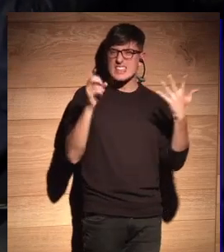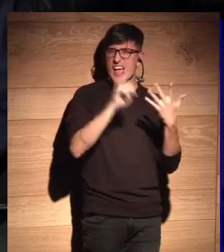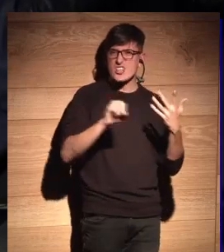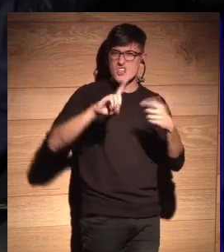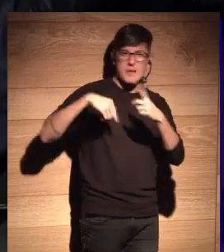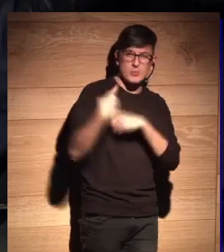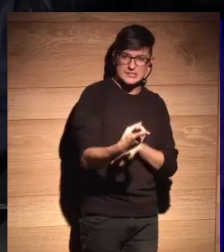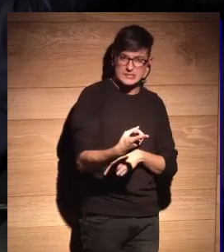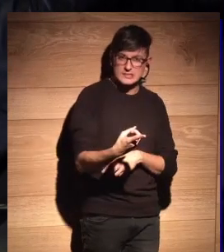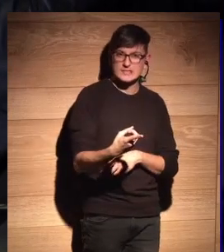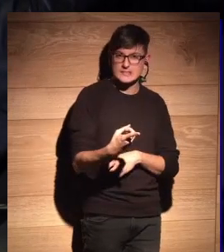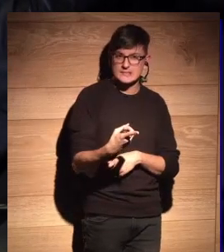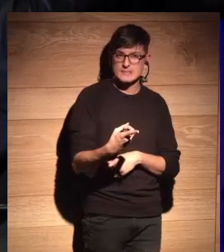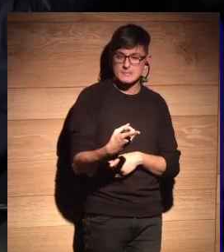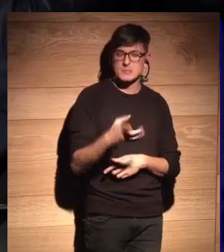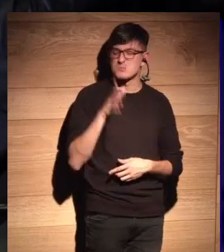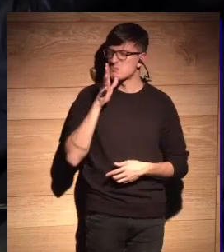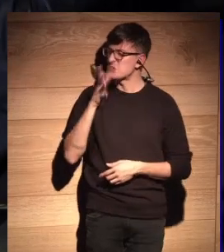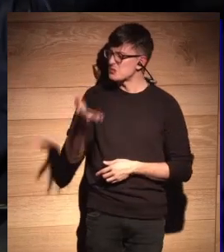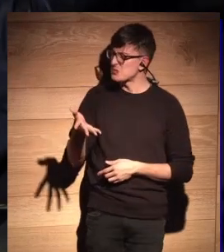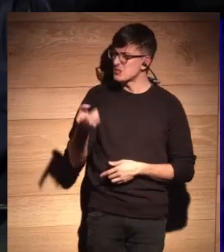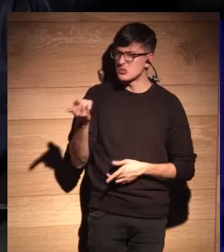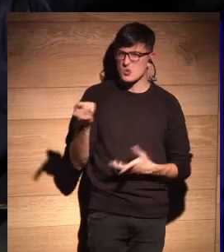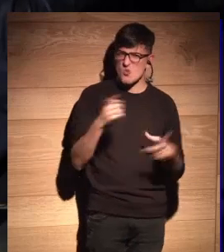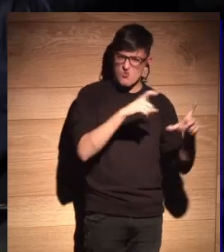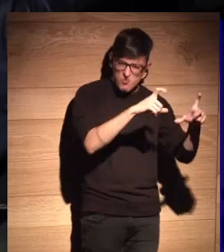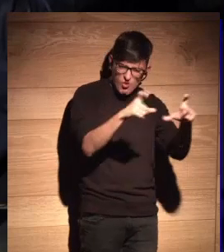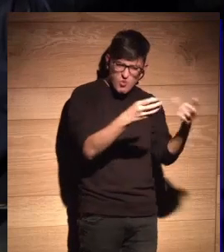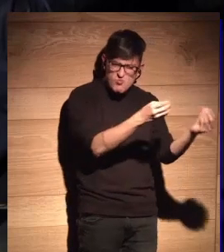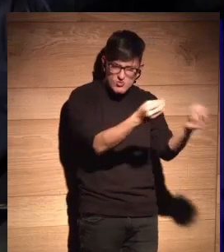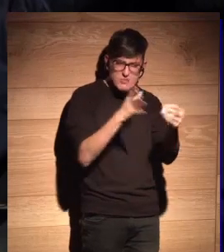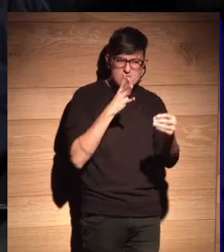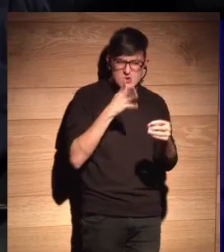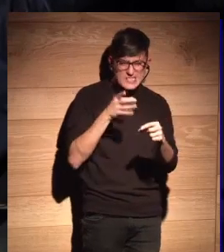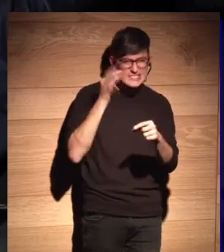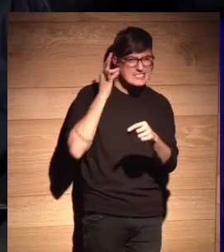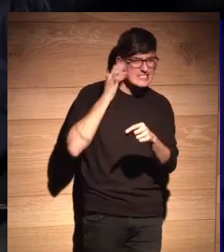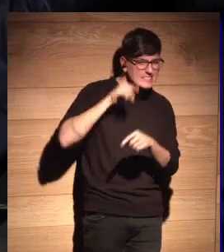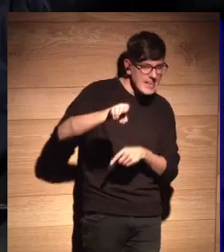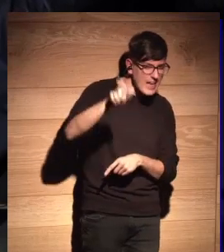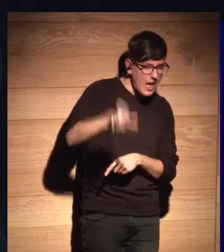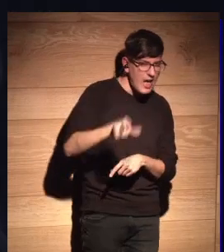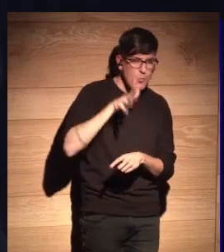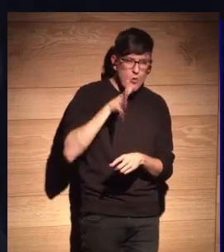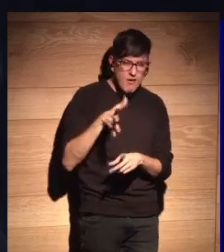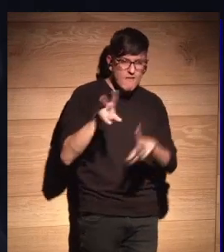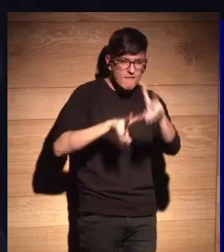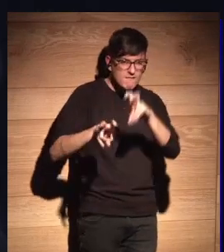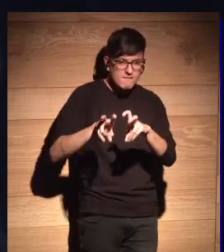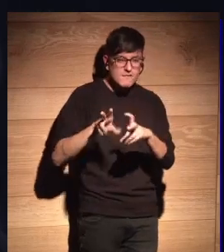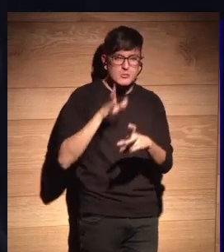it? Why did you decide? I mean, you have a lot of pictures. Why you decided to look for her? Well, it was just after